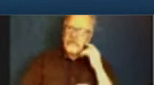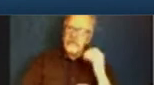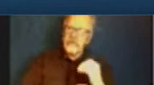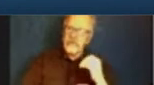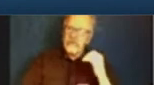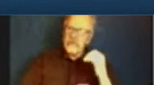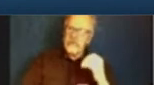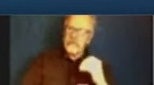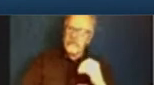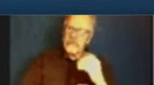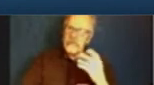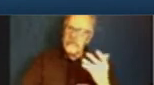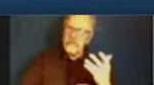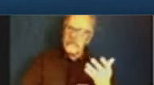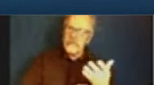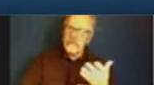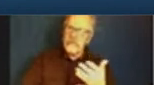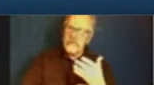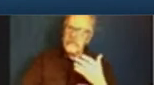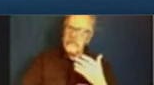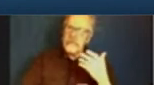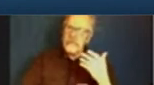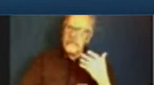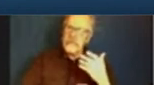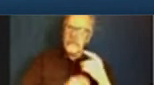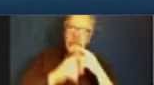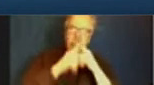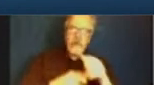Frankie, make sure to unmute yourself as well.